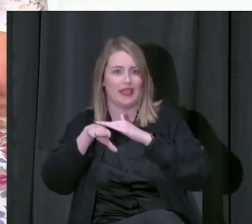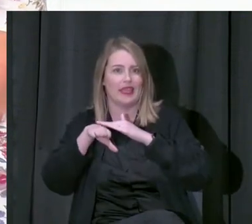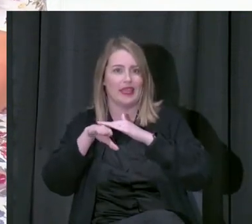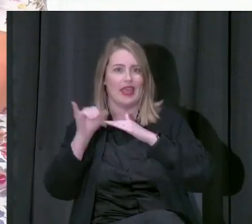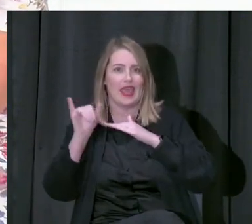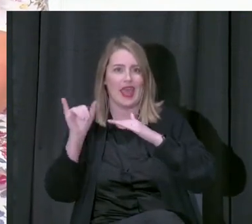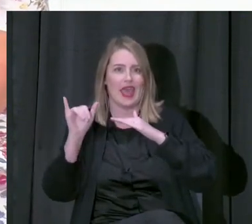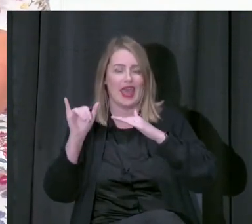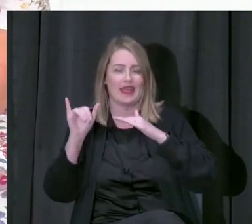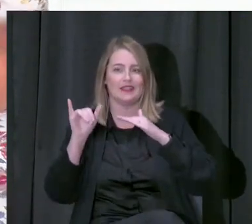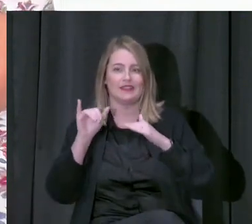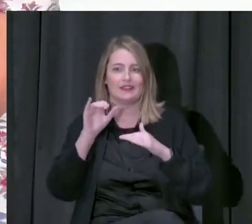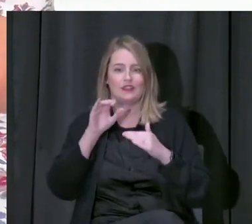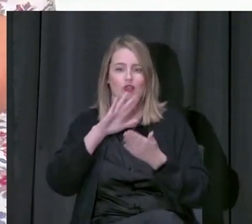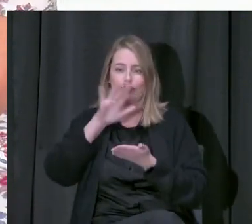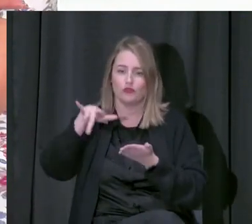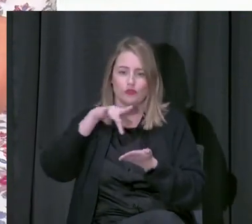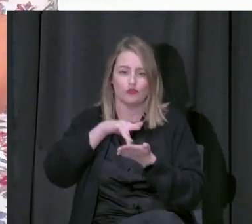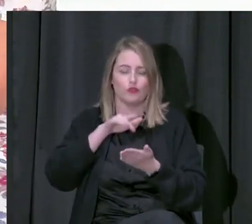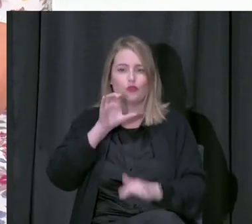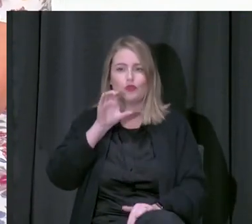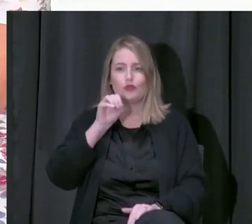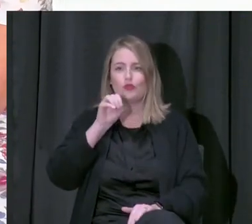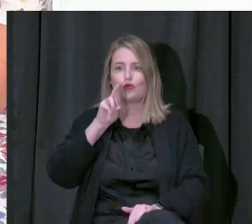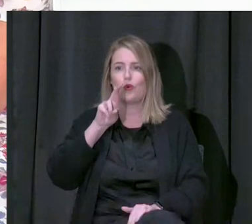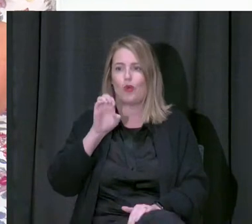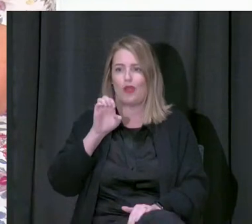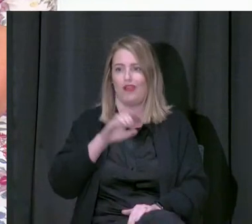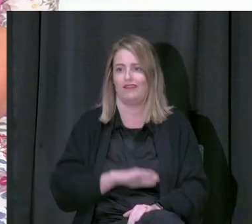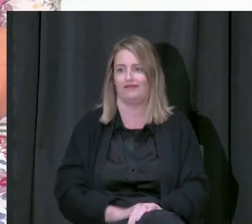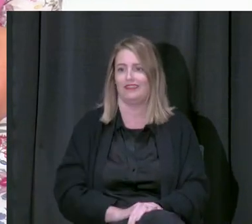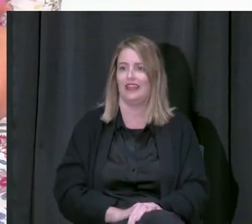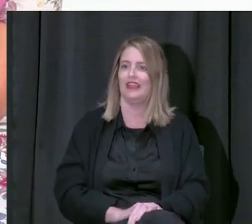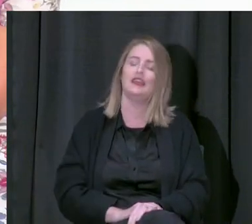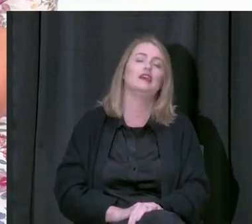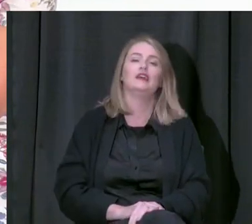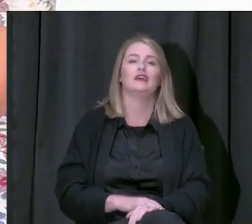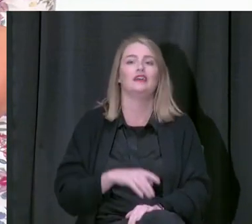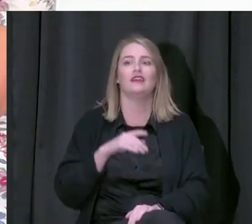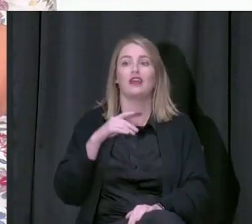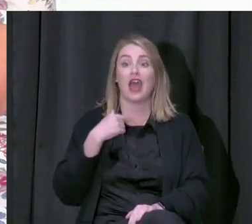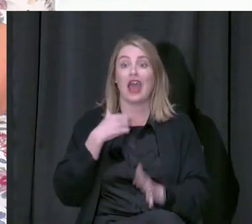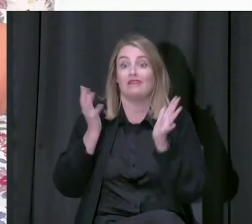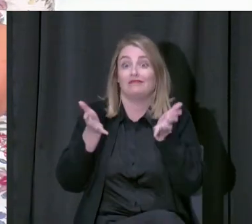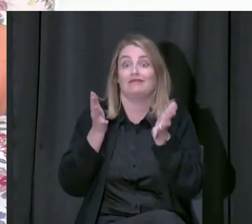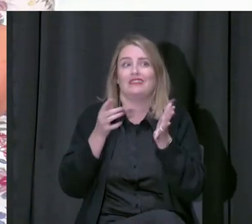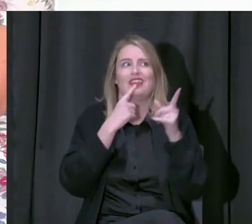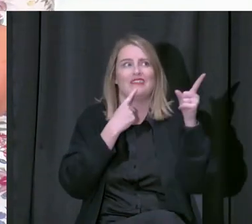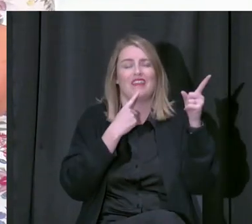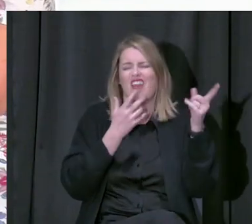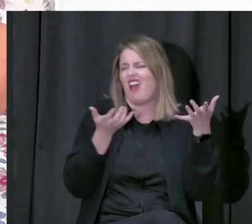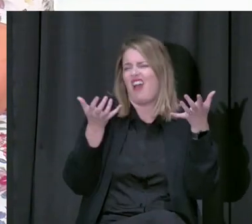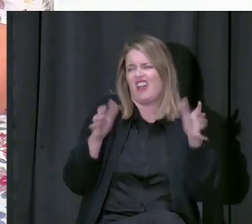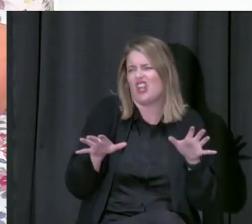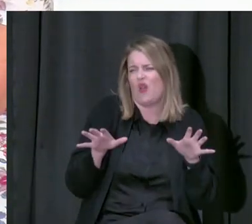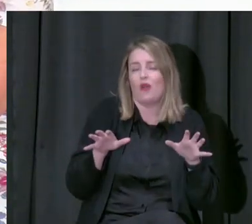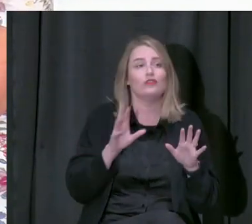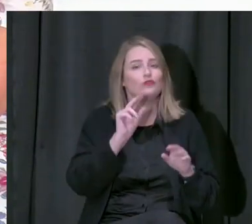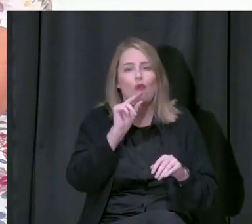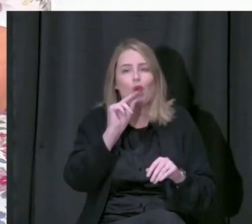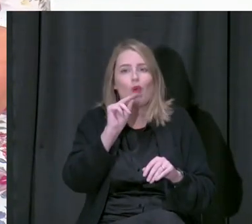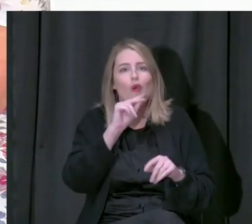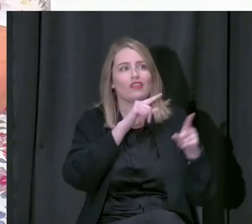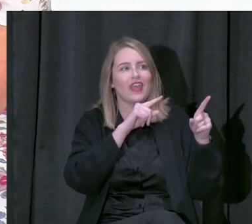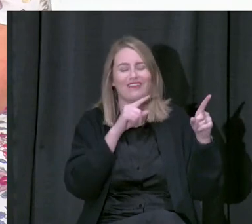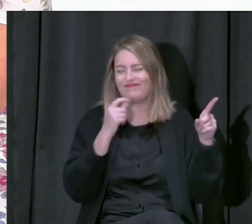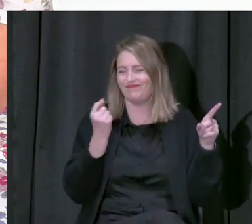as a core. Trust me, if I go talk to anybody, they don't say, we don't want to do it. It's a lack of understanding or how it